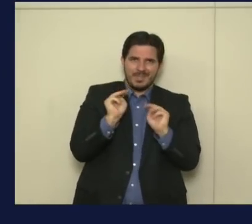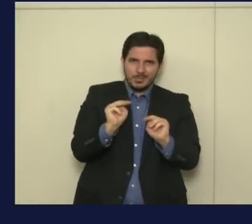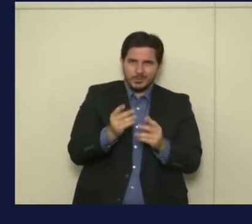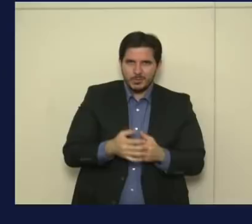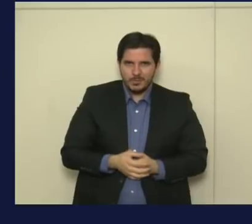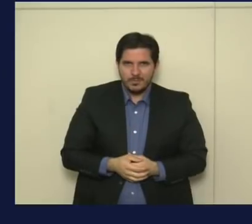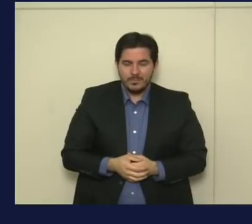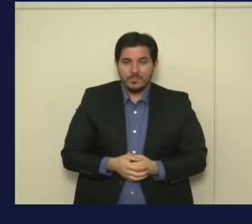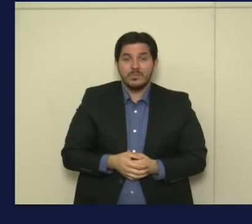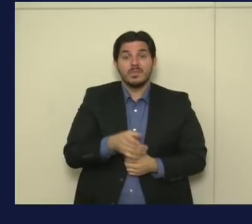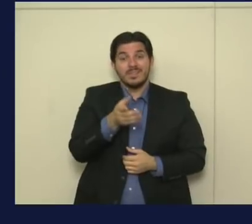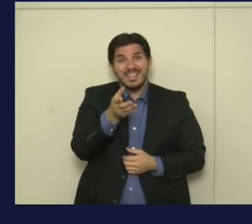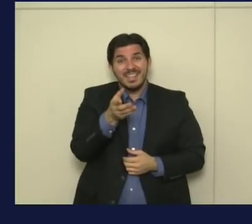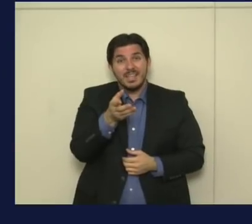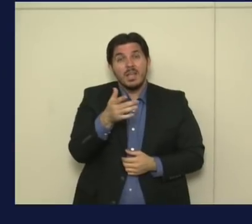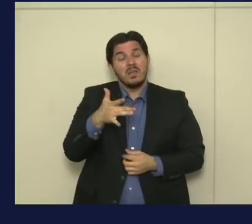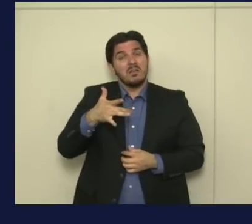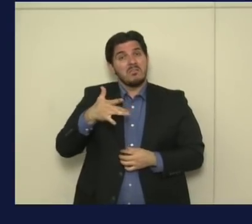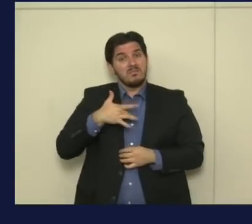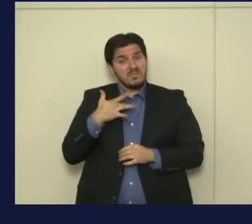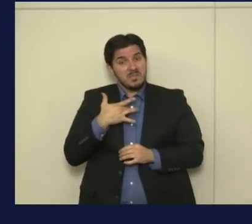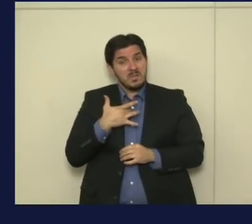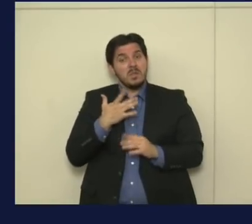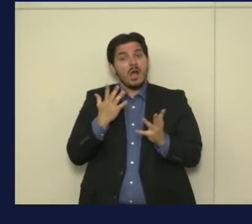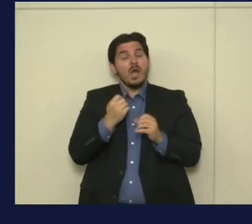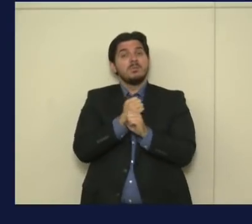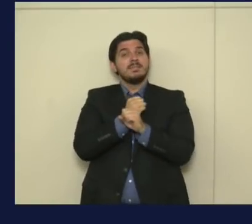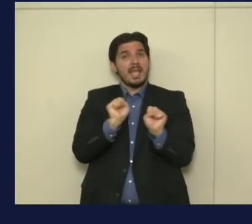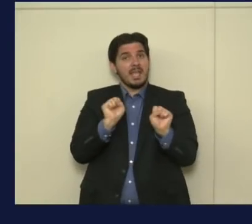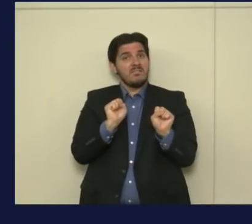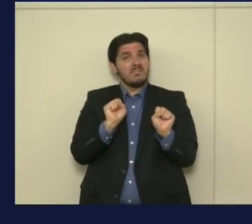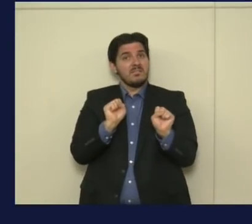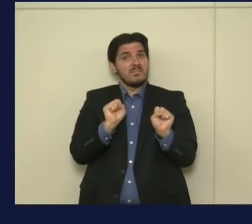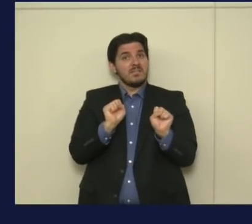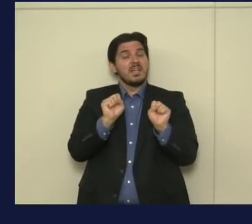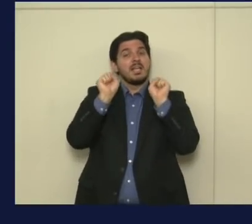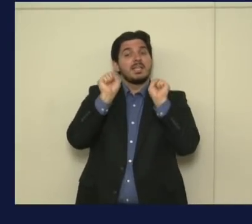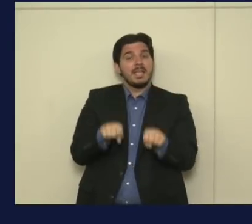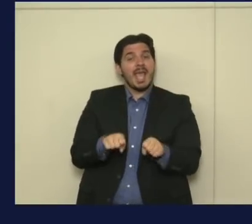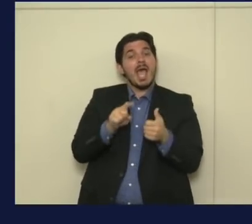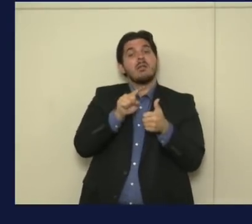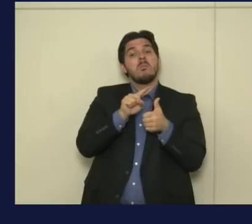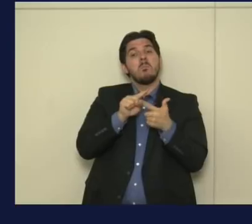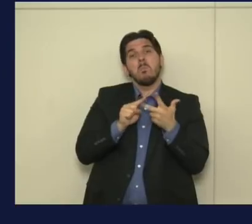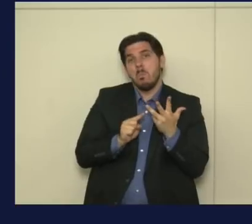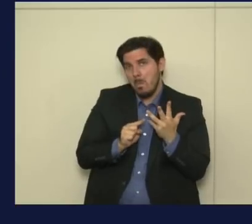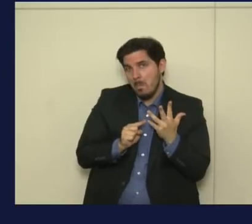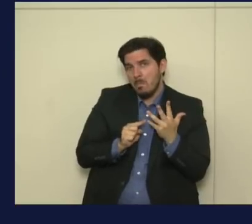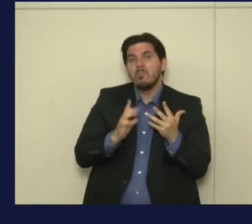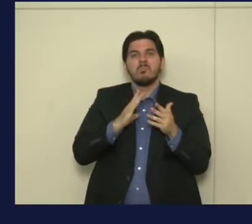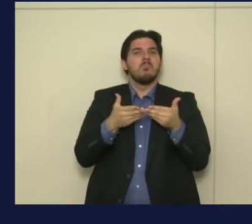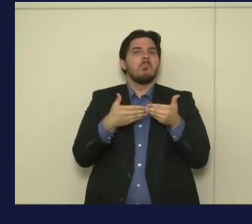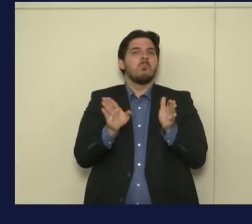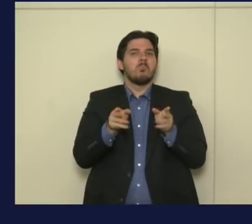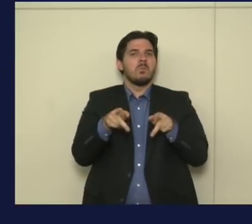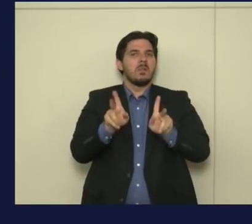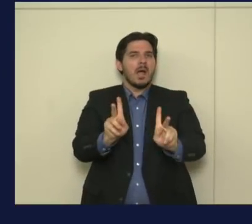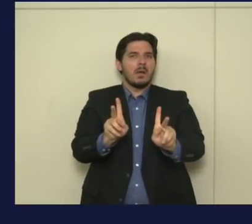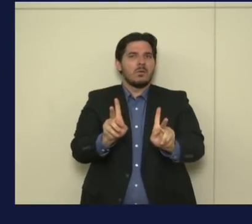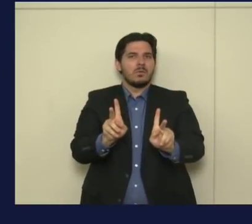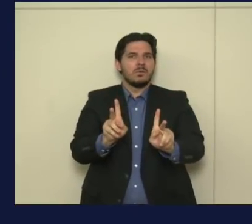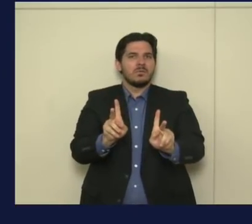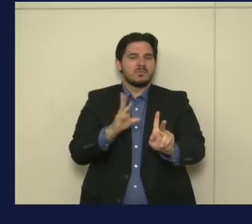I wouldn't do if we didn't think it was safe and if we didn't think we could do it. But at the end of the